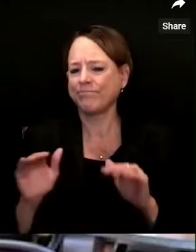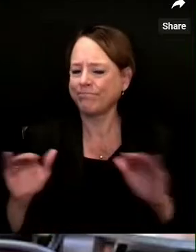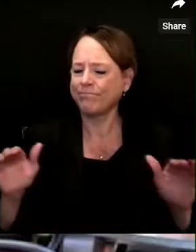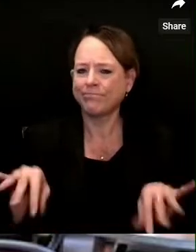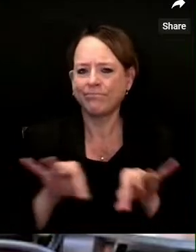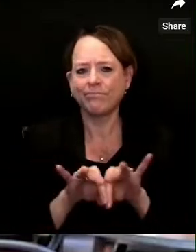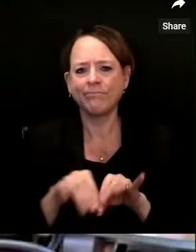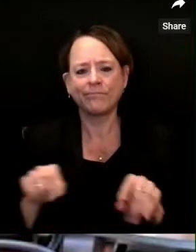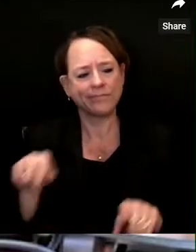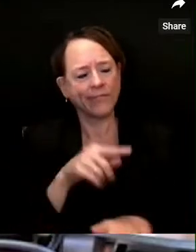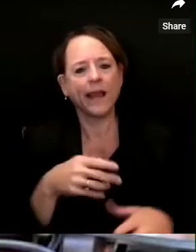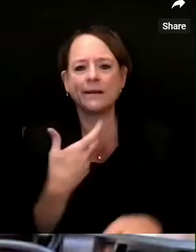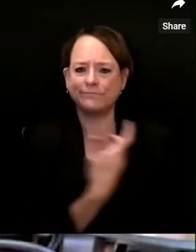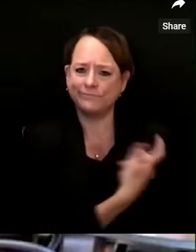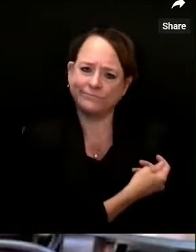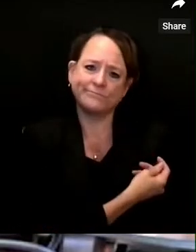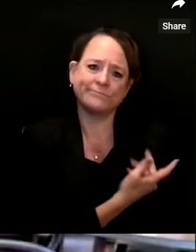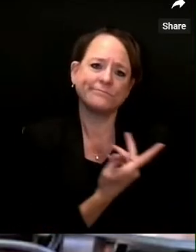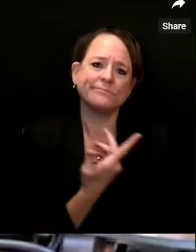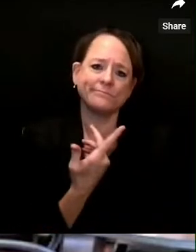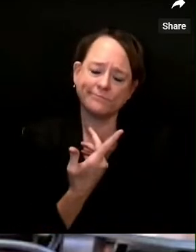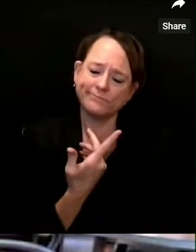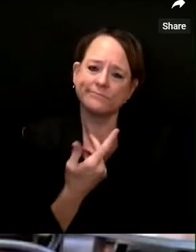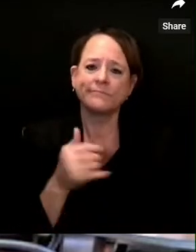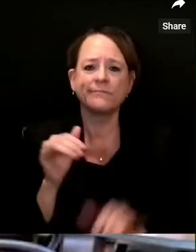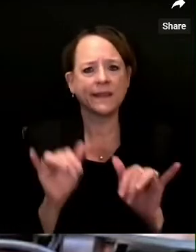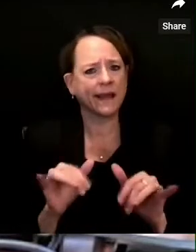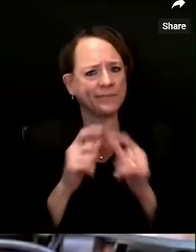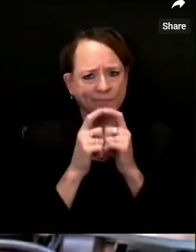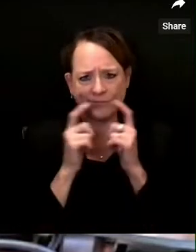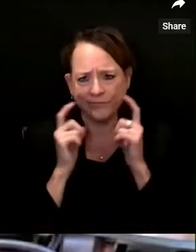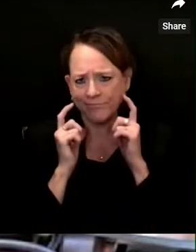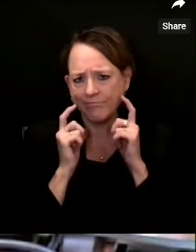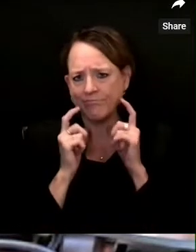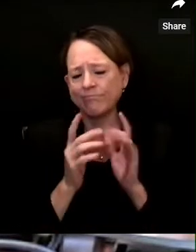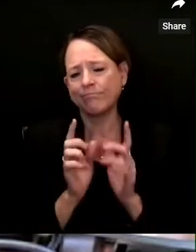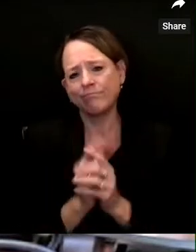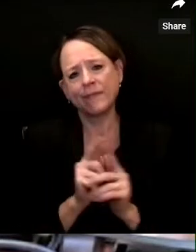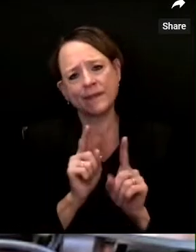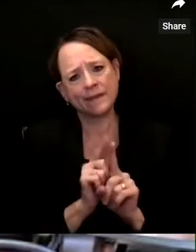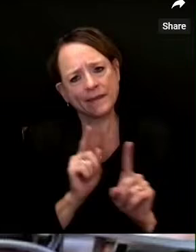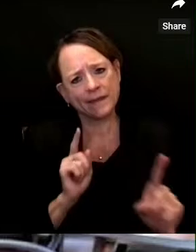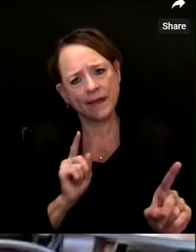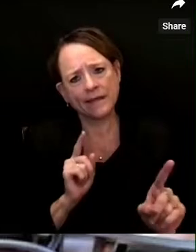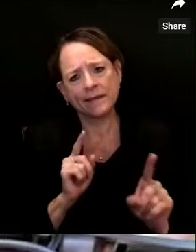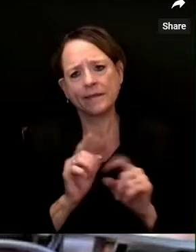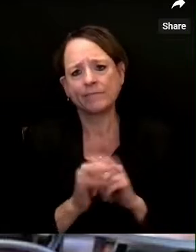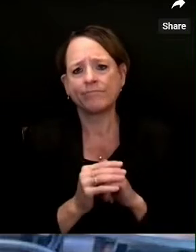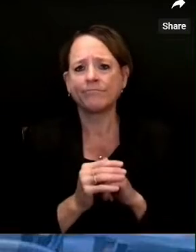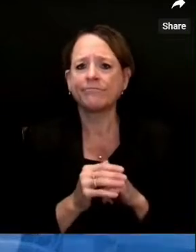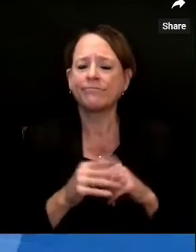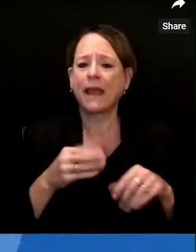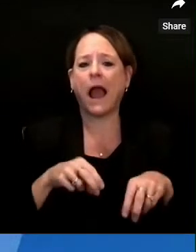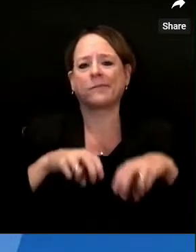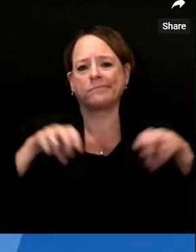wearing, physical distancing, spacing of seats and that sort of thing where that is possible.